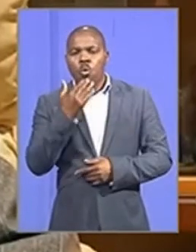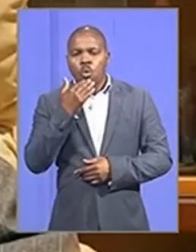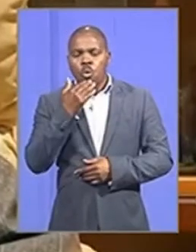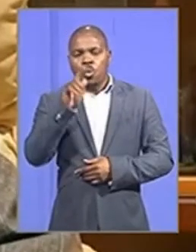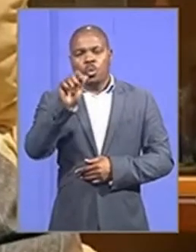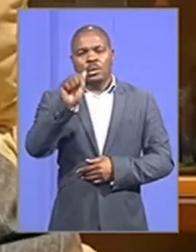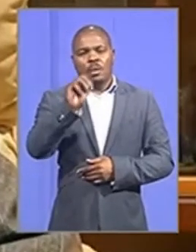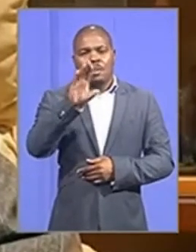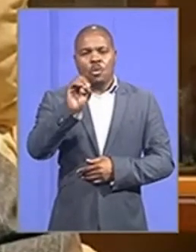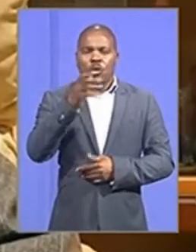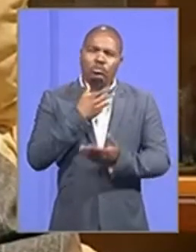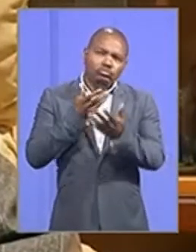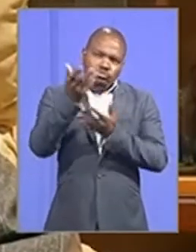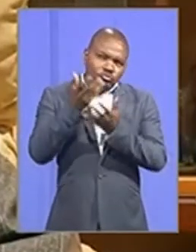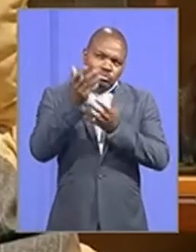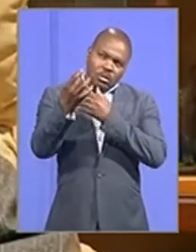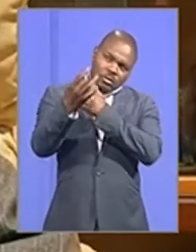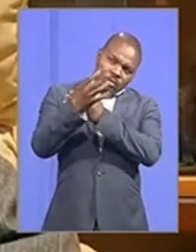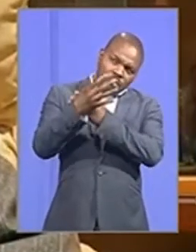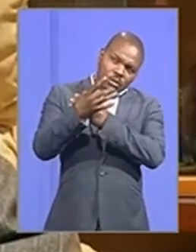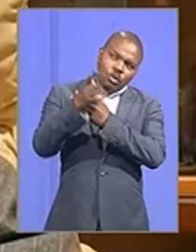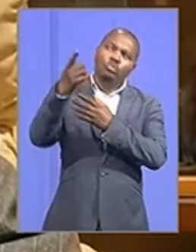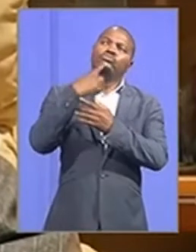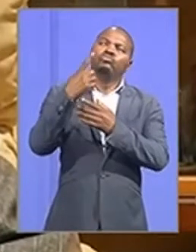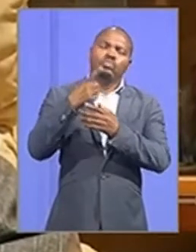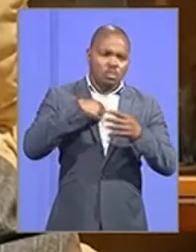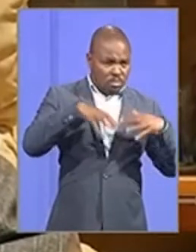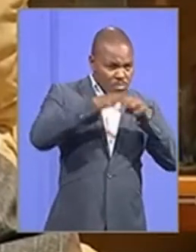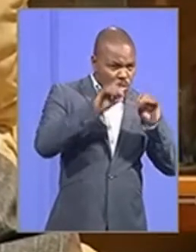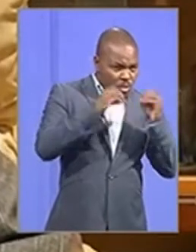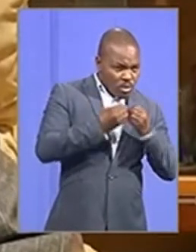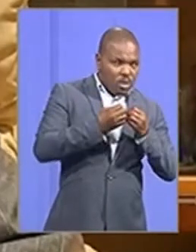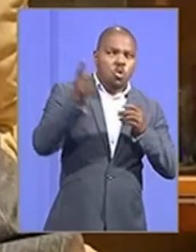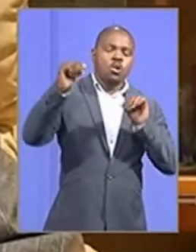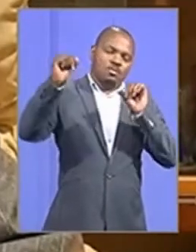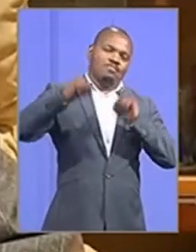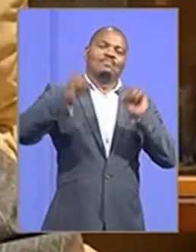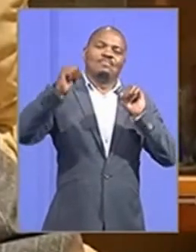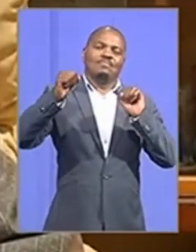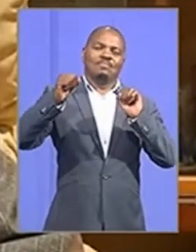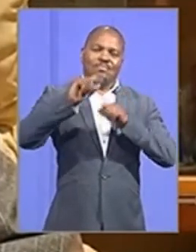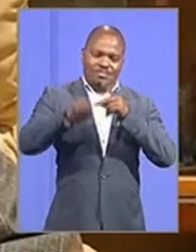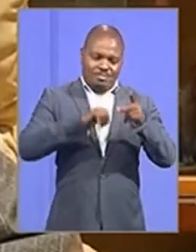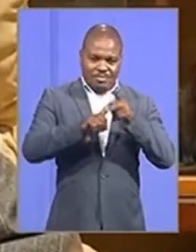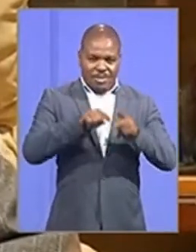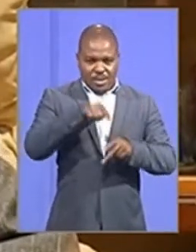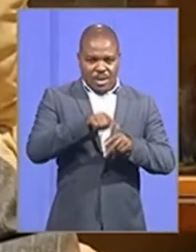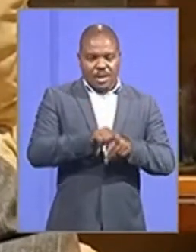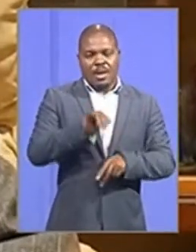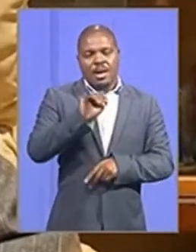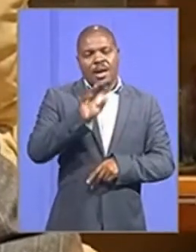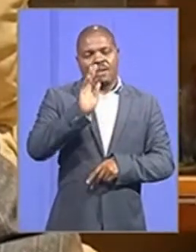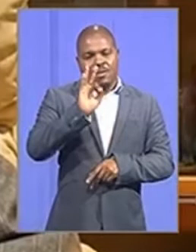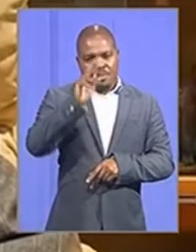Tambo, who readily agreed. Thus, I founded Inkatha Nkululeko Yesizwe,